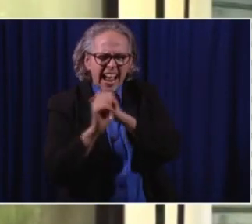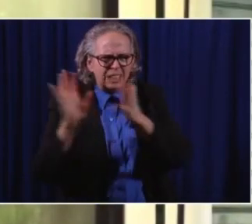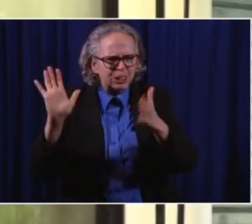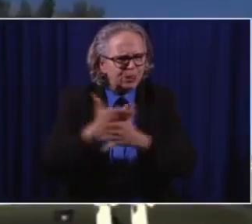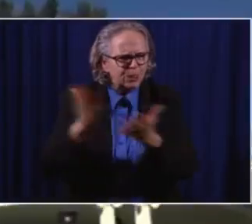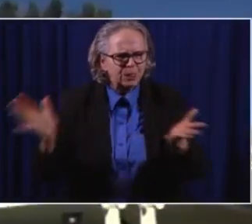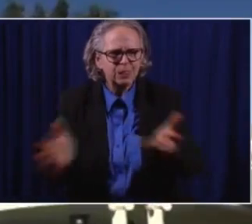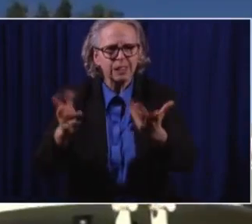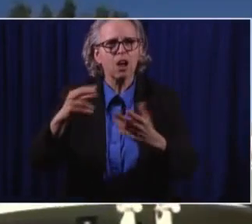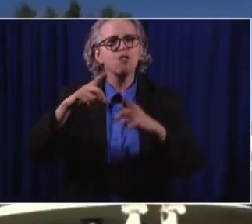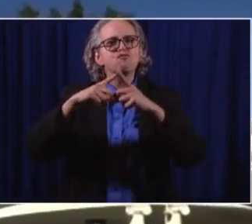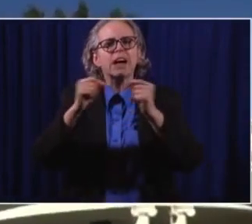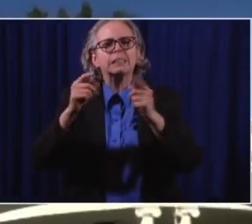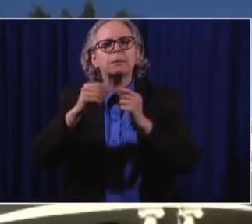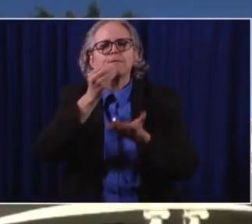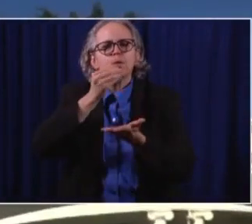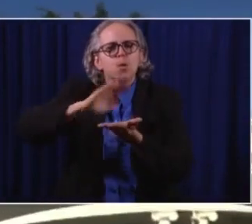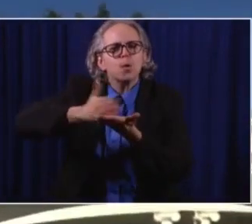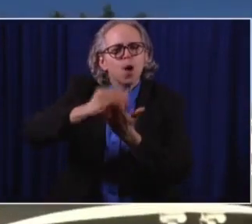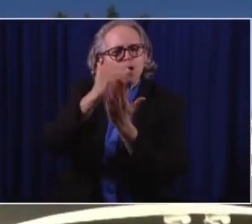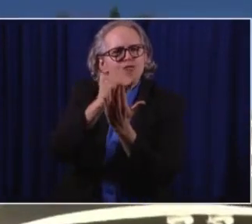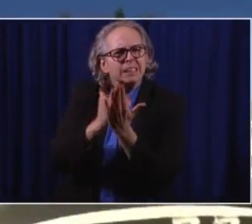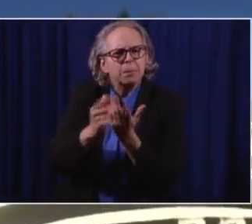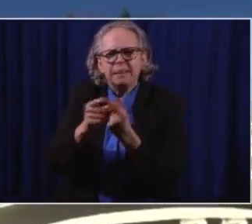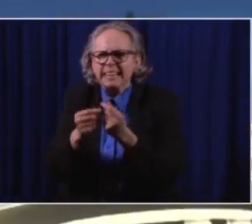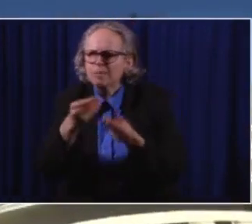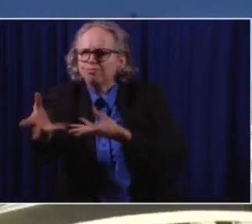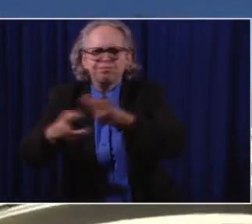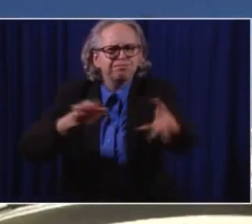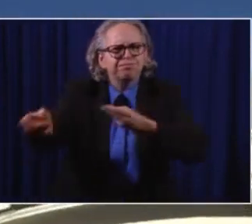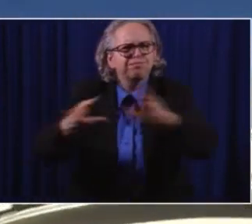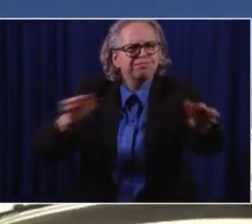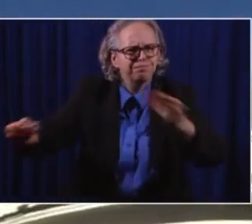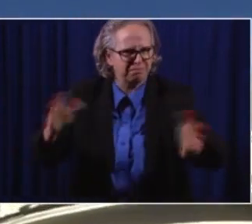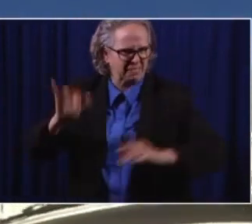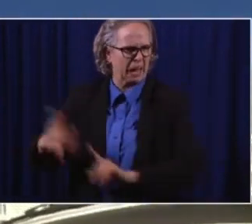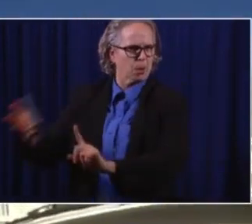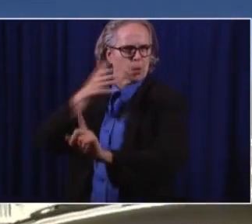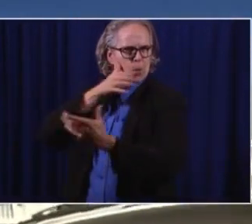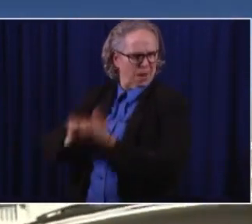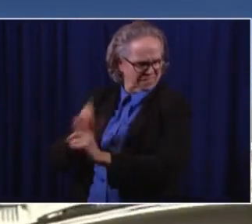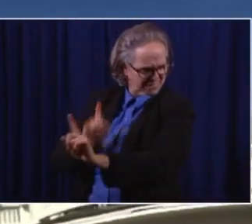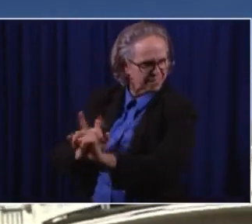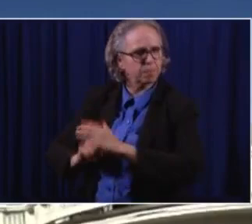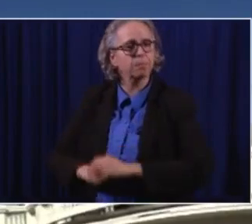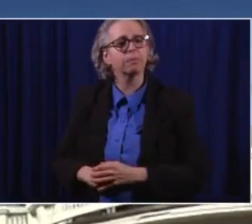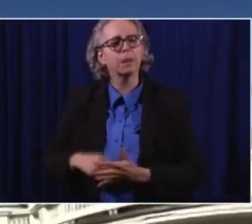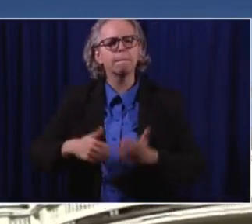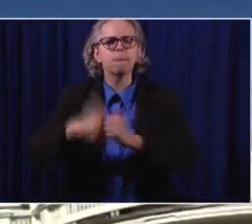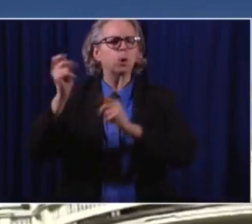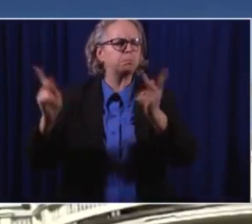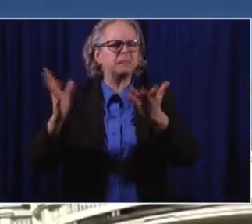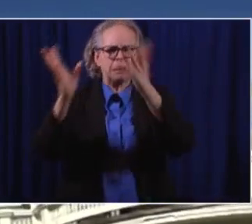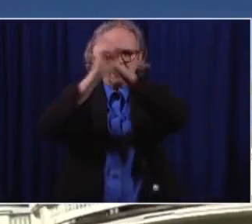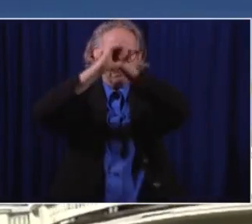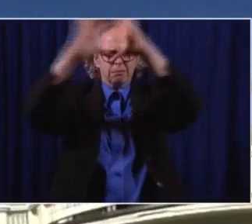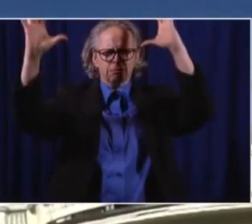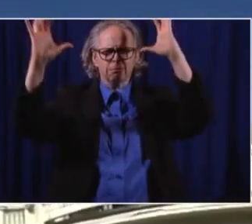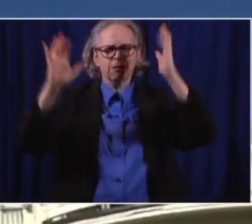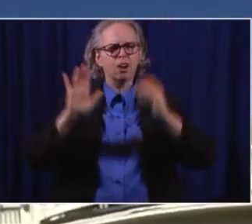The favorite recipe I think that many people associate with Mrs. Harding was one of Warren Harding's